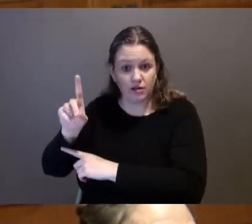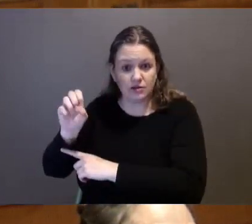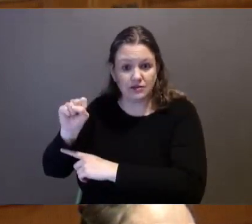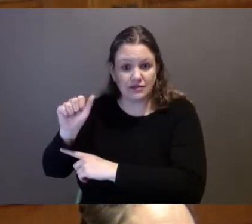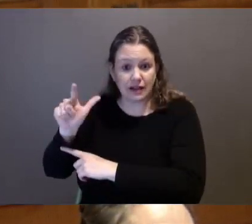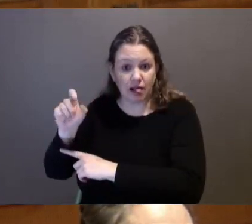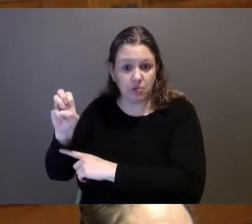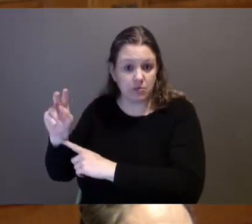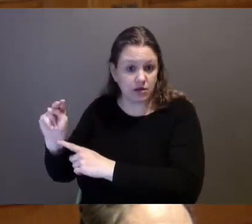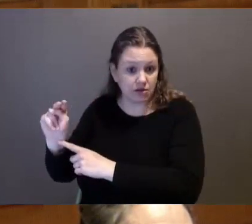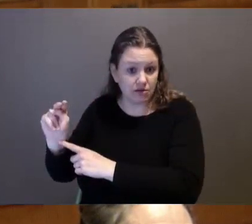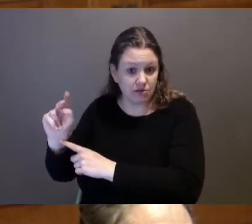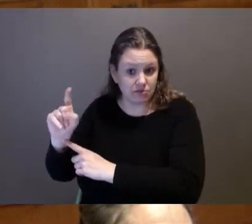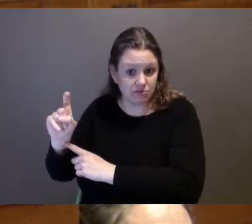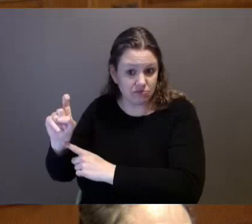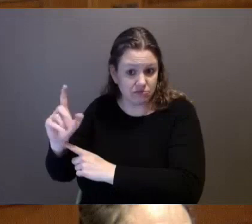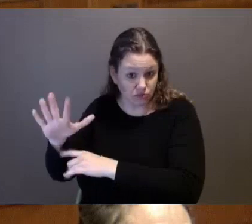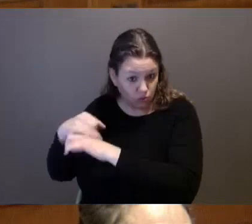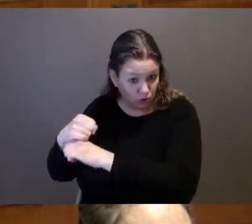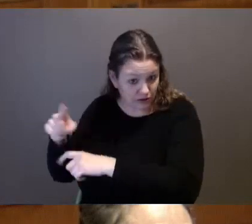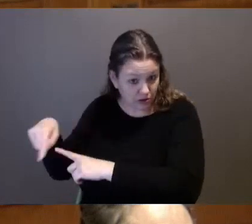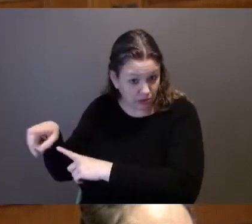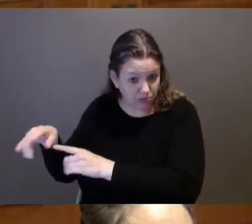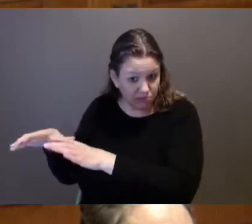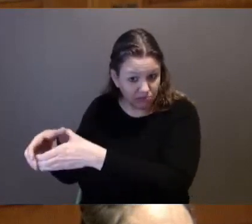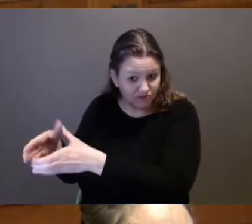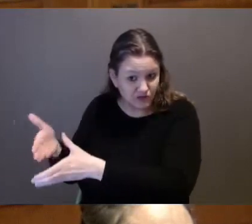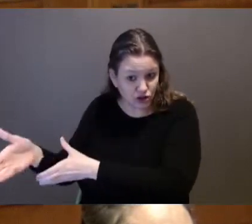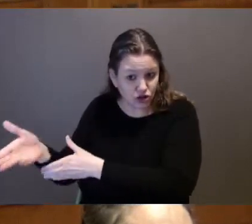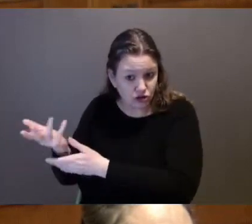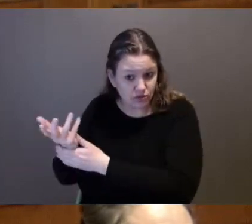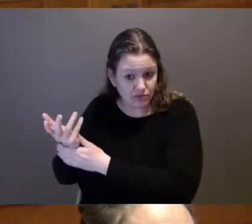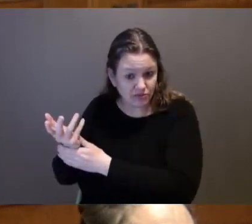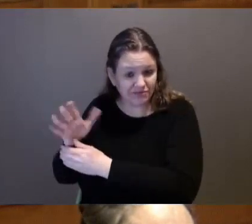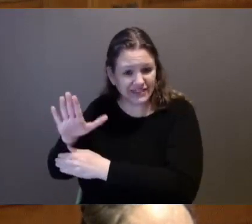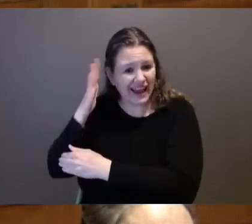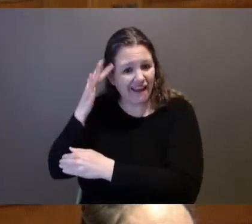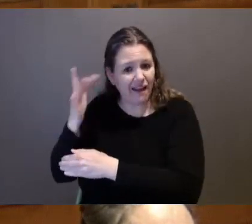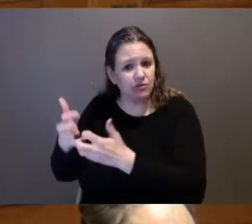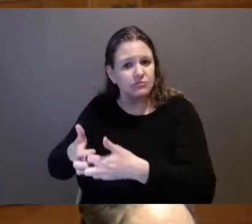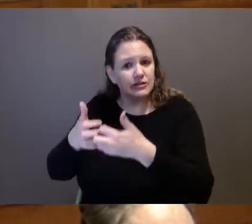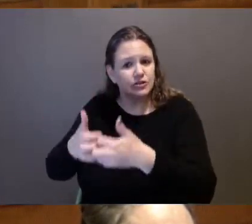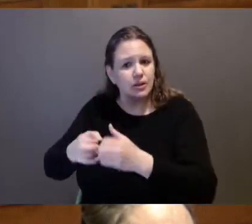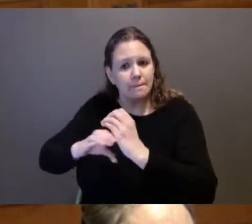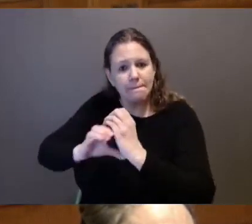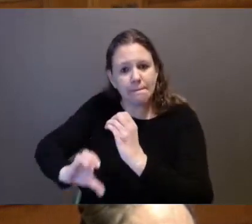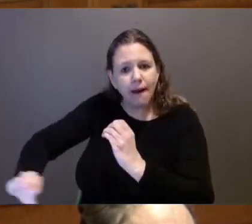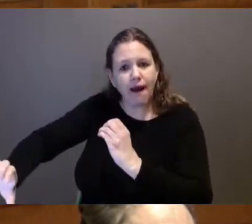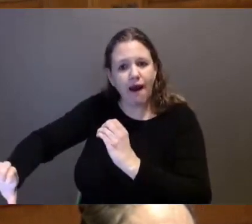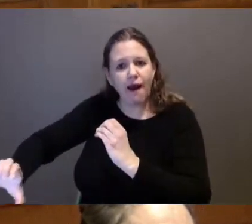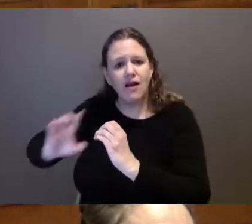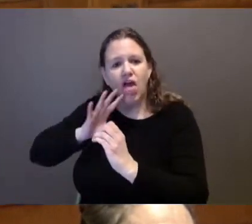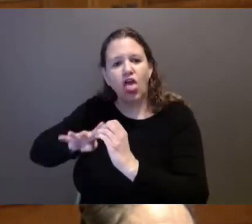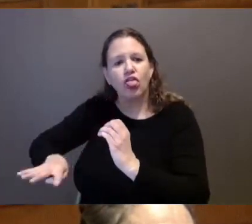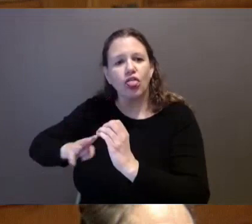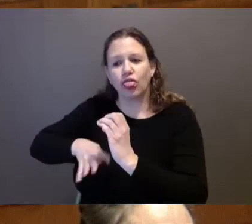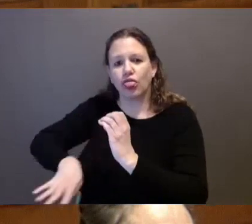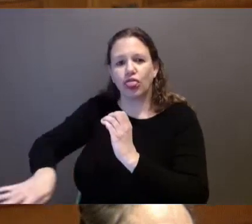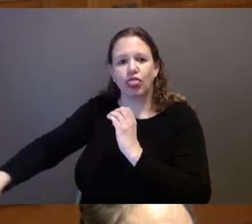pipe is out of the ocean before the 2024 juvenile sockeye outgoing migration begins in